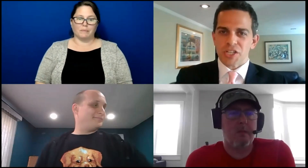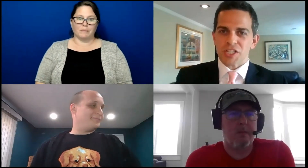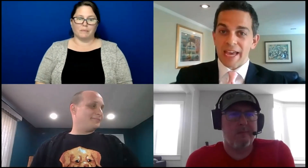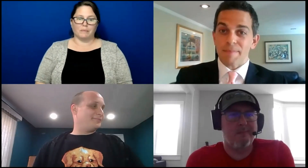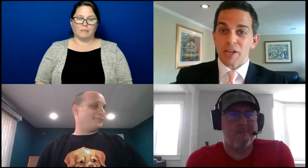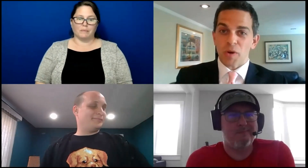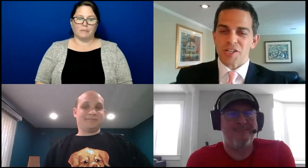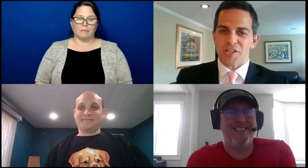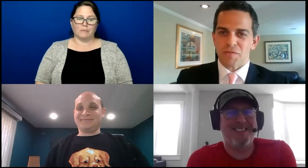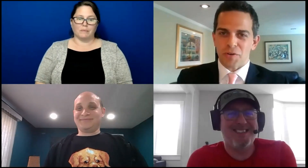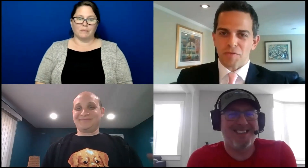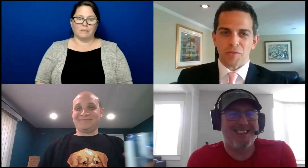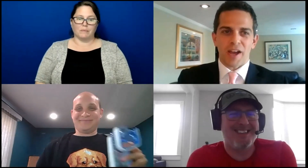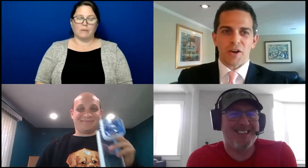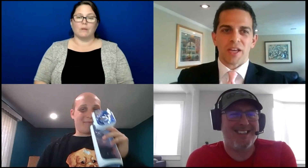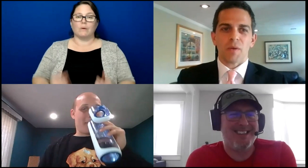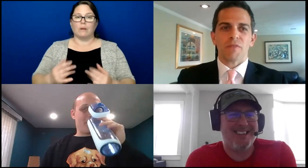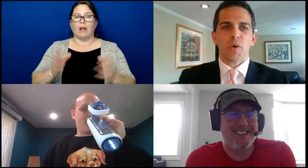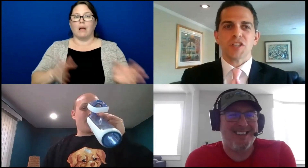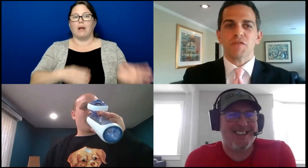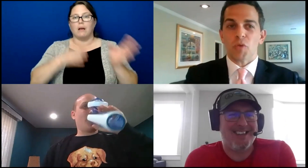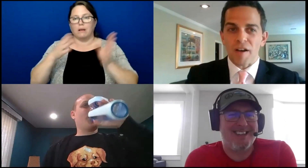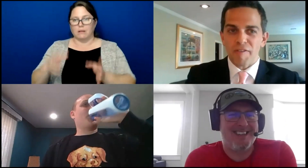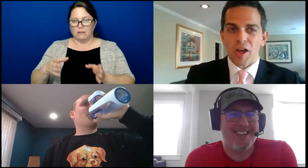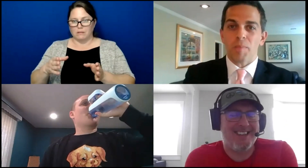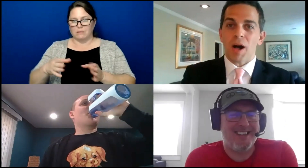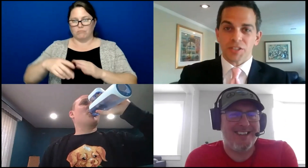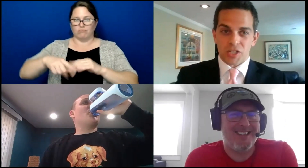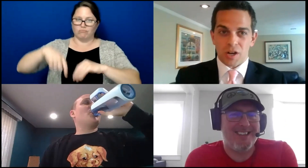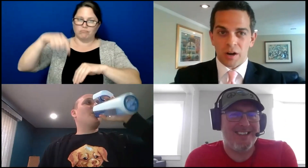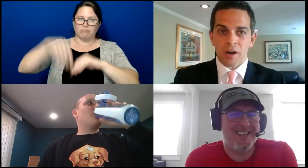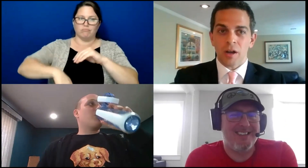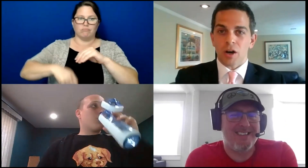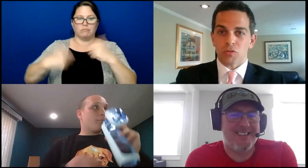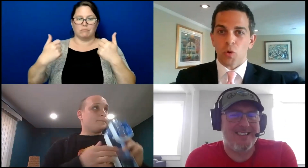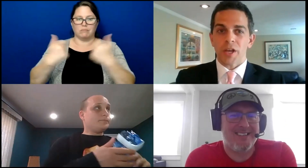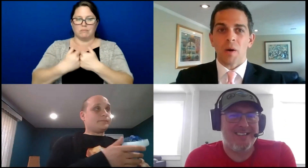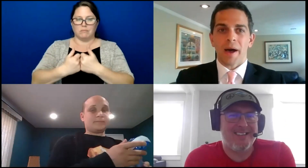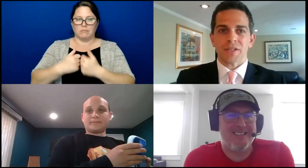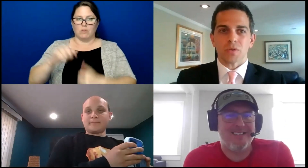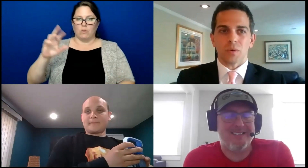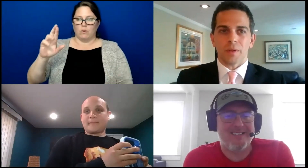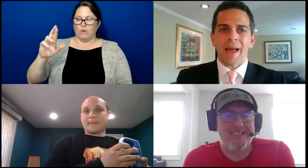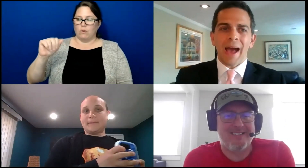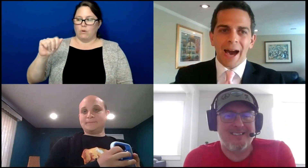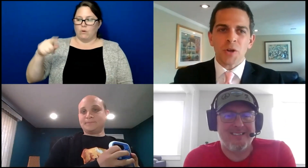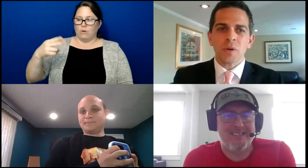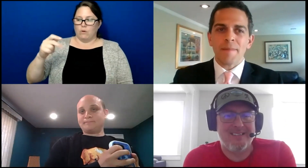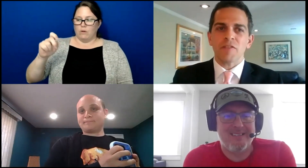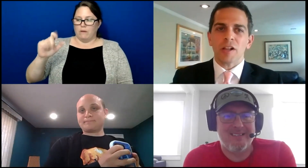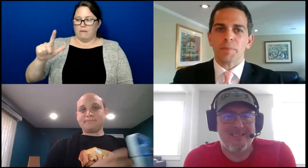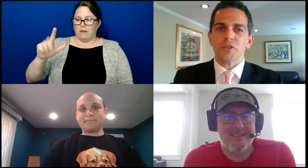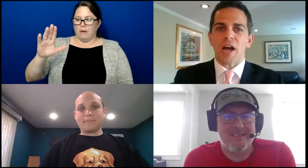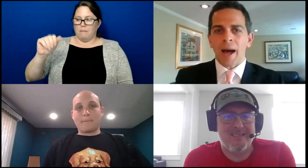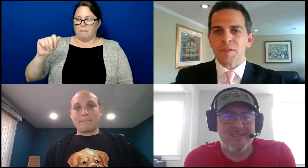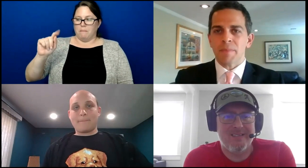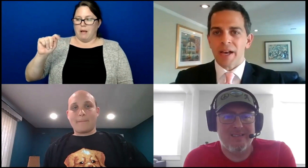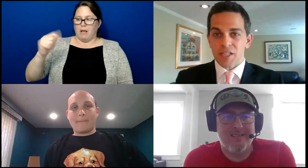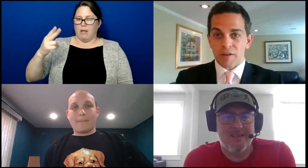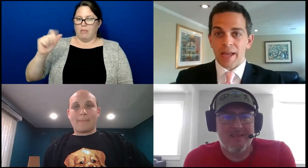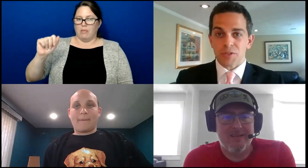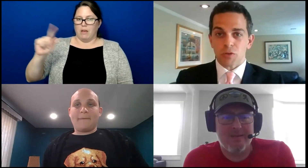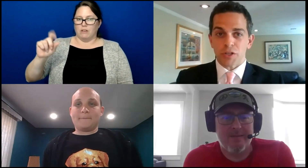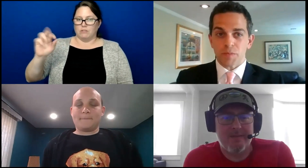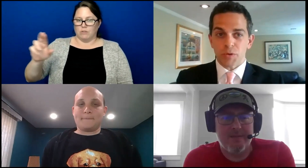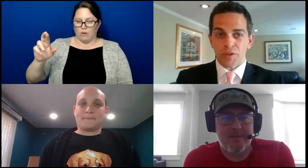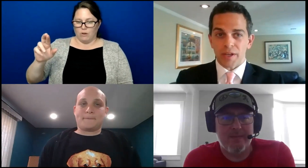the trenches gaming questions for Ryan. Okay, we have a question from Rafael Baltazar, Arroyo High School. How do game developers